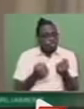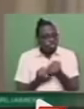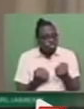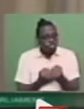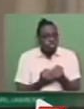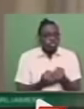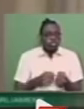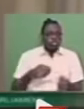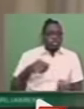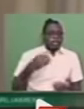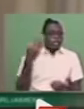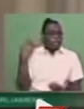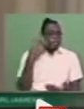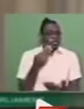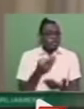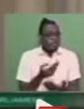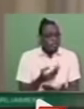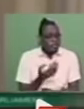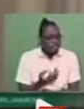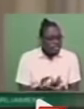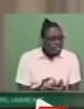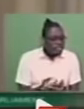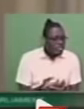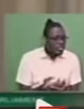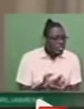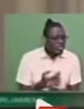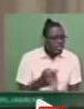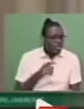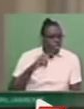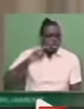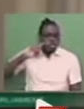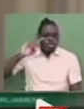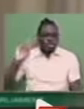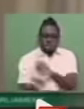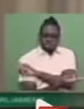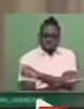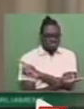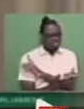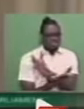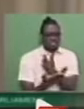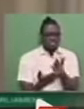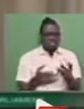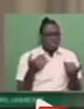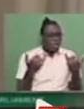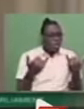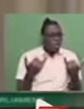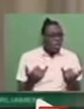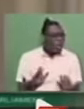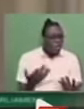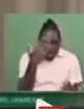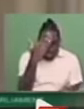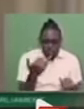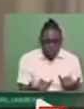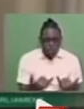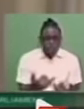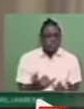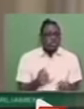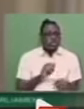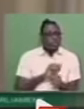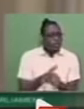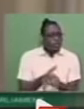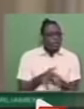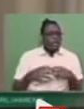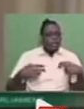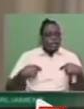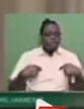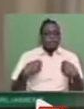jobs, when so many others, when the subsidies move, when the prices go up at the pump, we'll have to face that hardship. Minister,